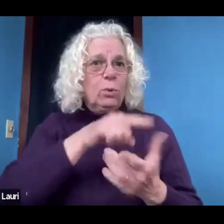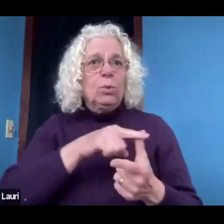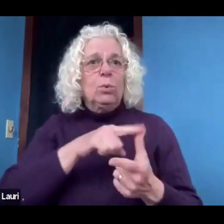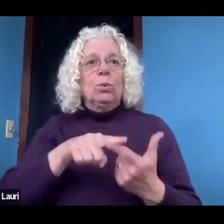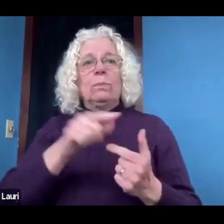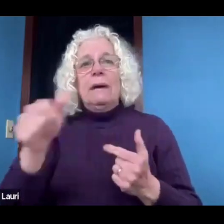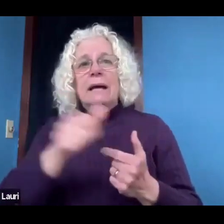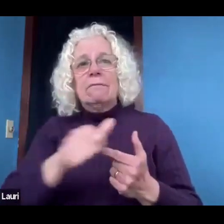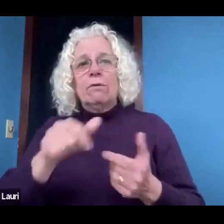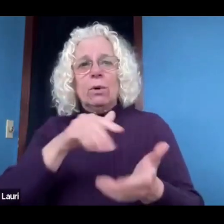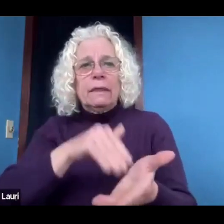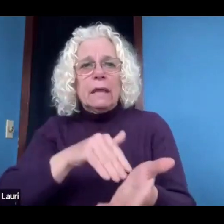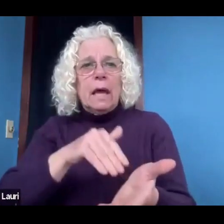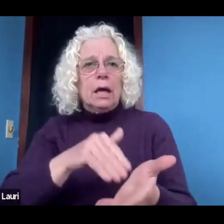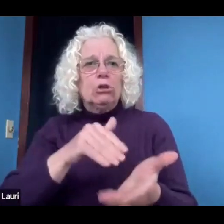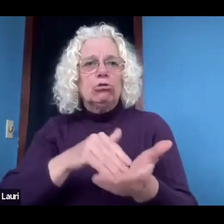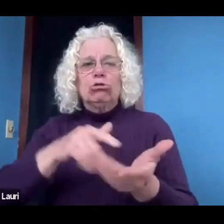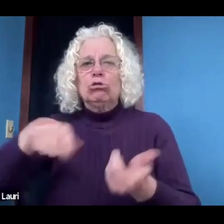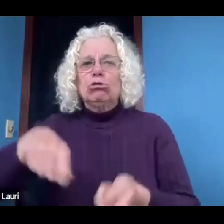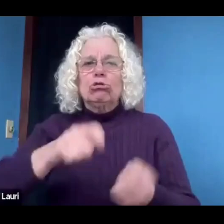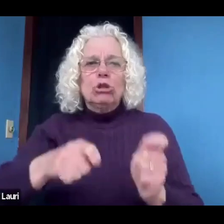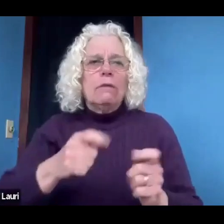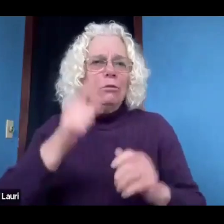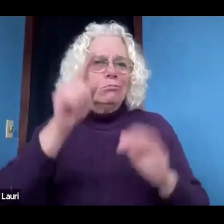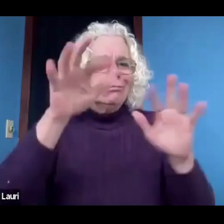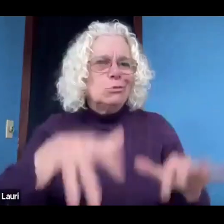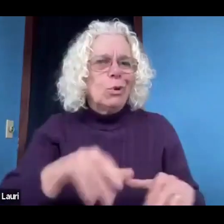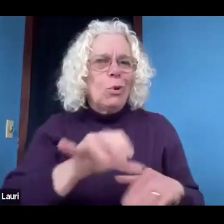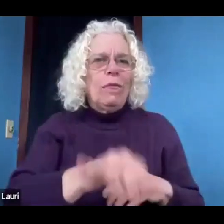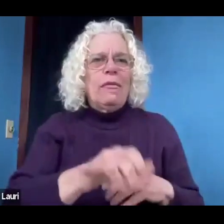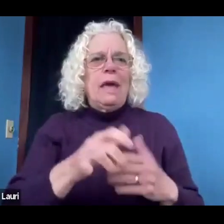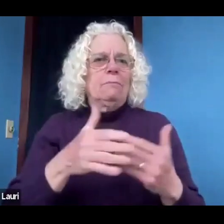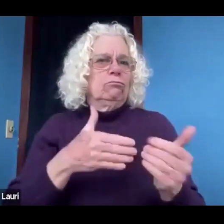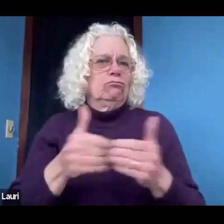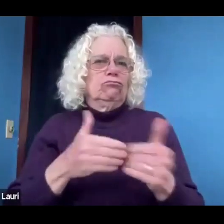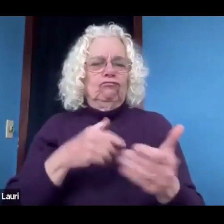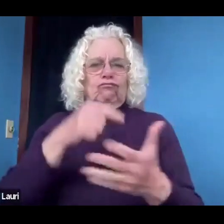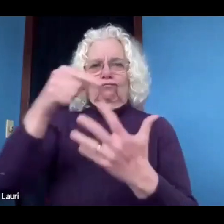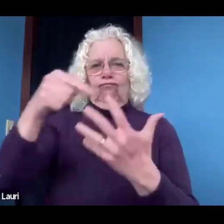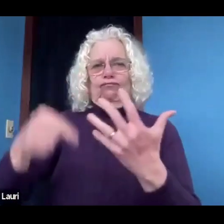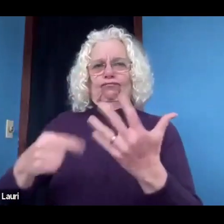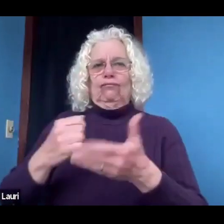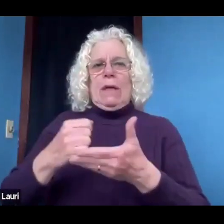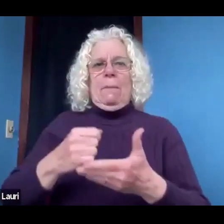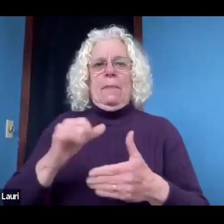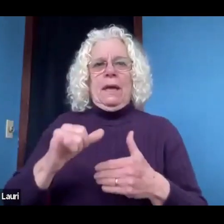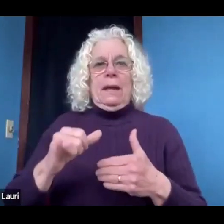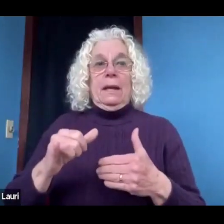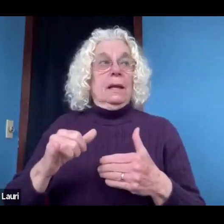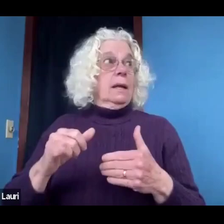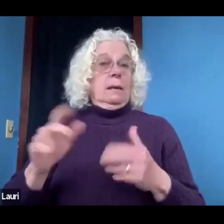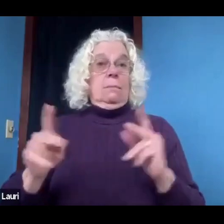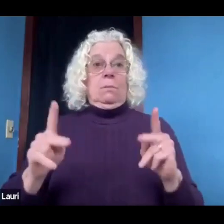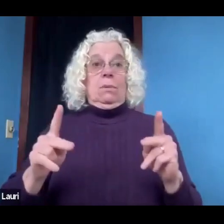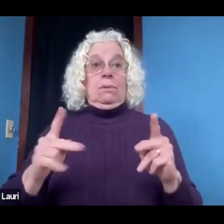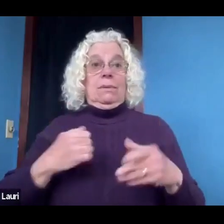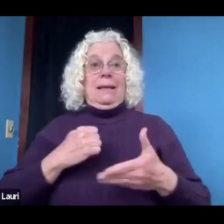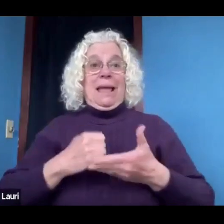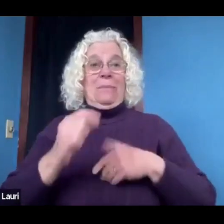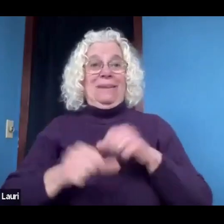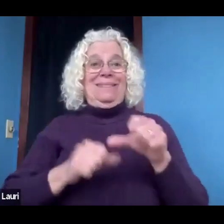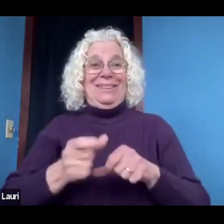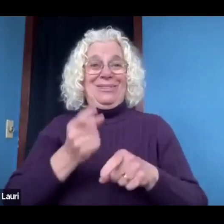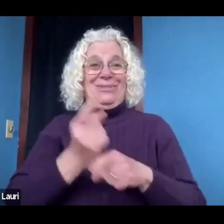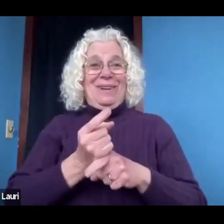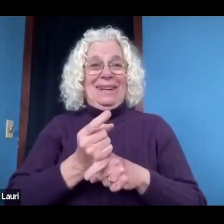helping with laundry or shoveling the walkway, helping to pay bills. Today, we are all caregivers, as both men and women